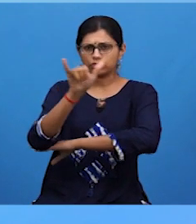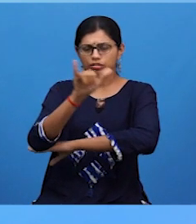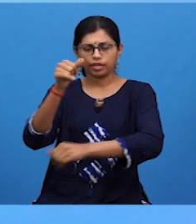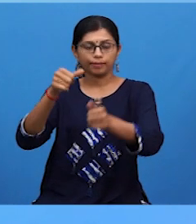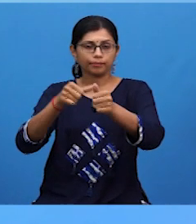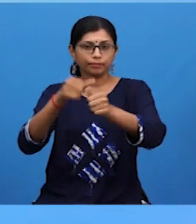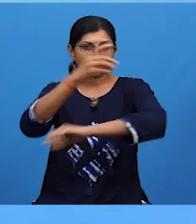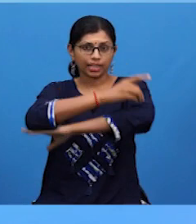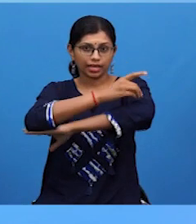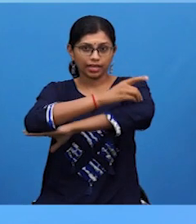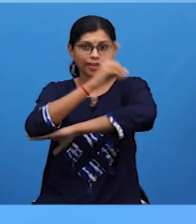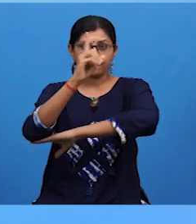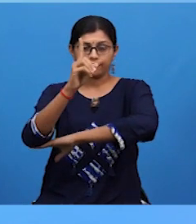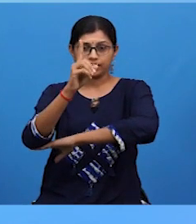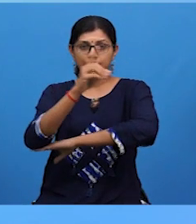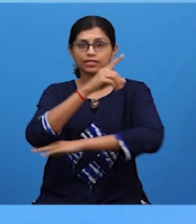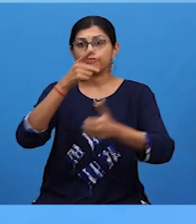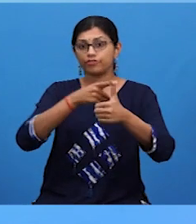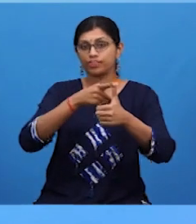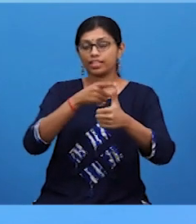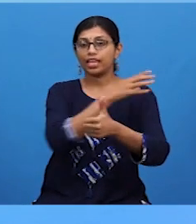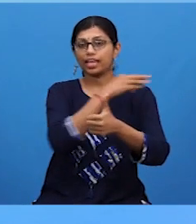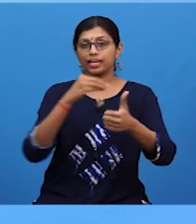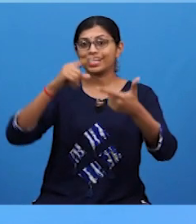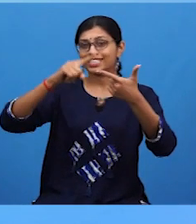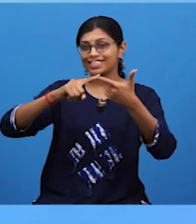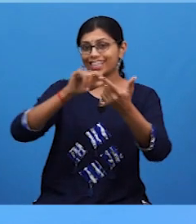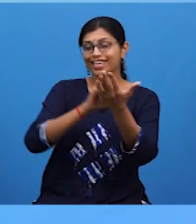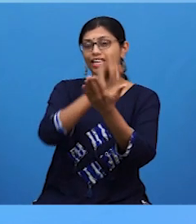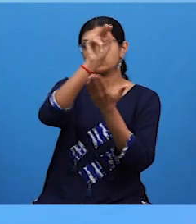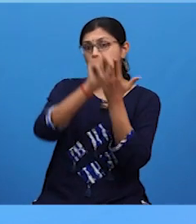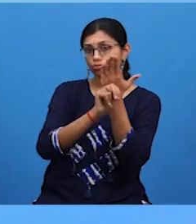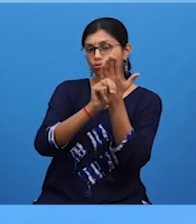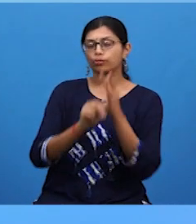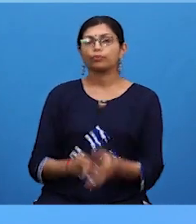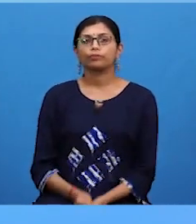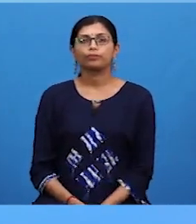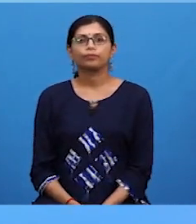year, which are on the 1st and 2nd June every year.